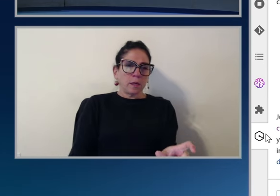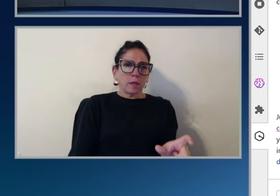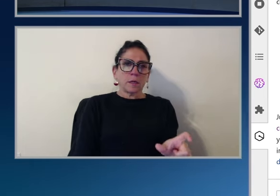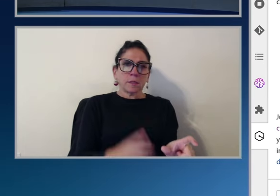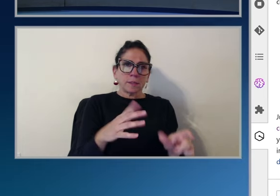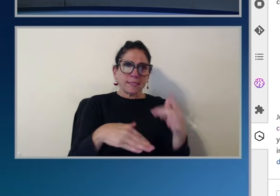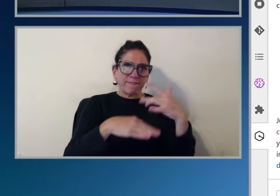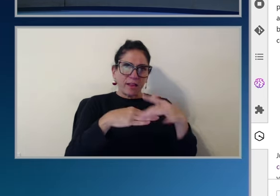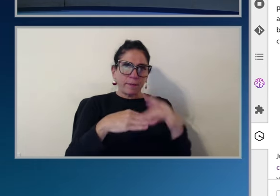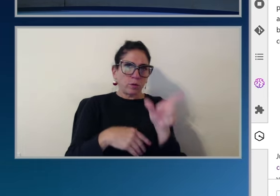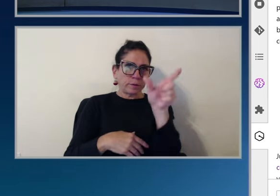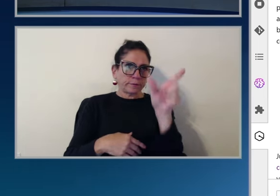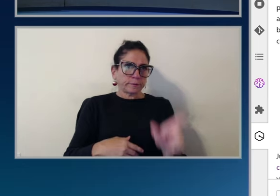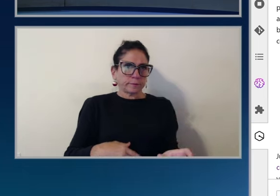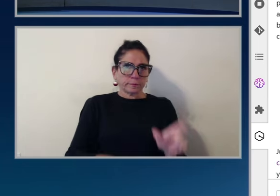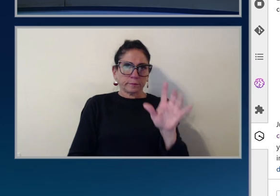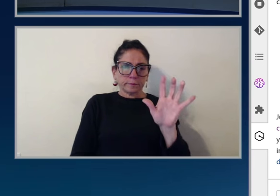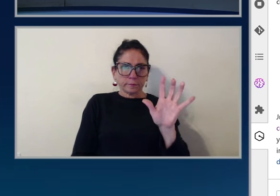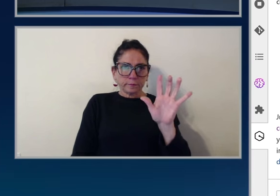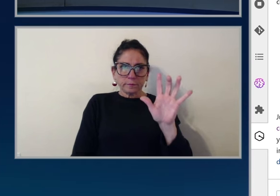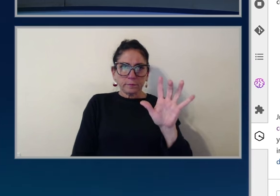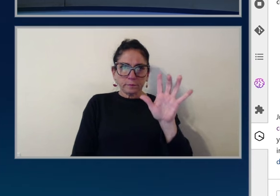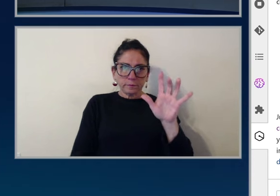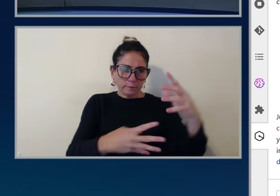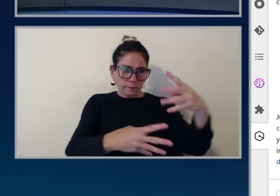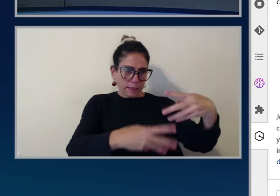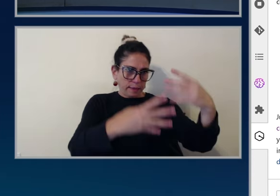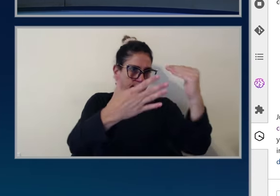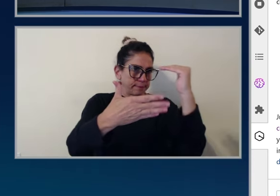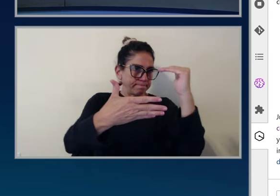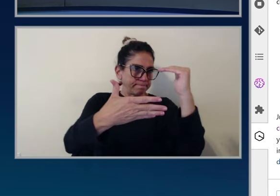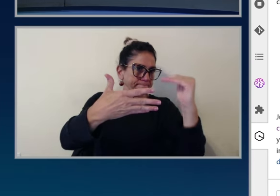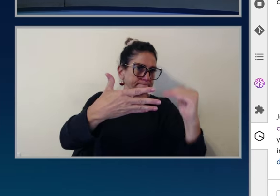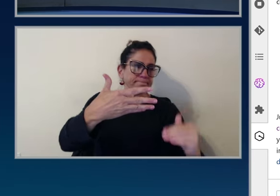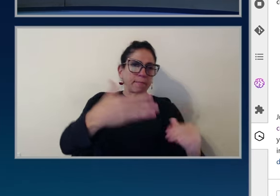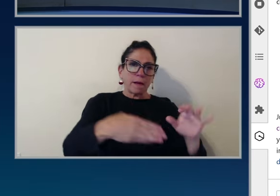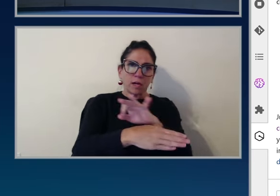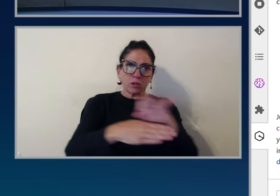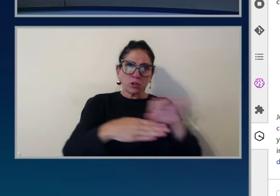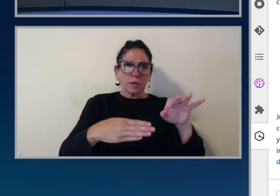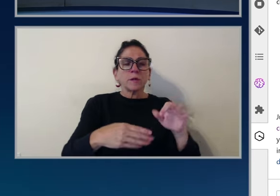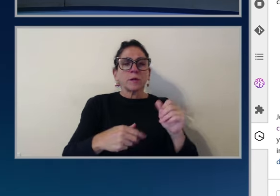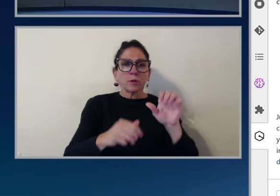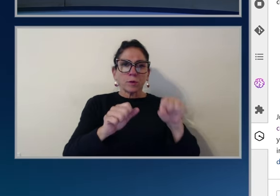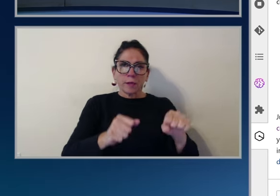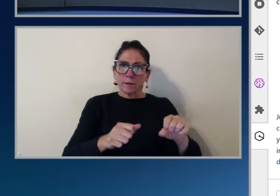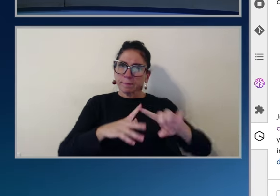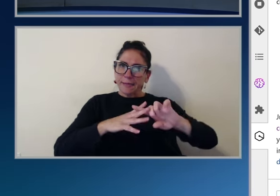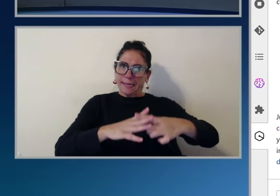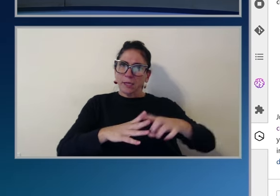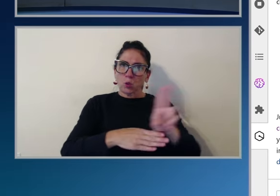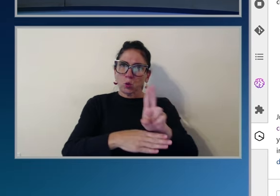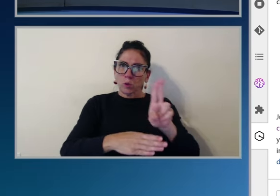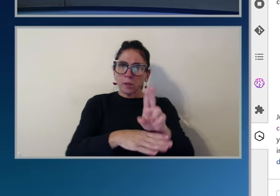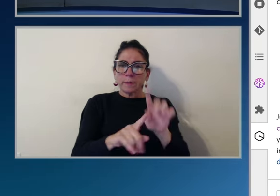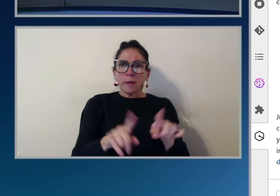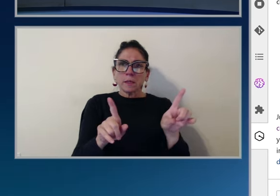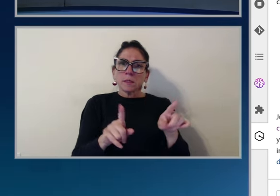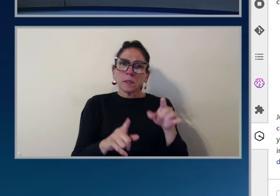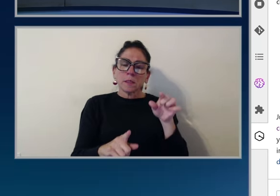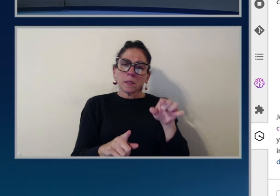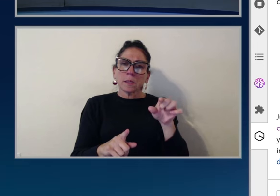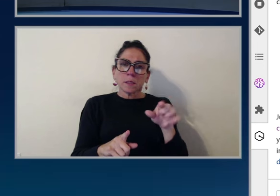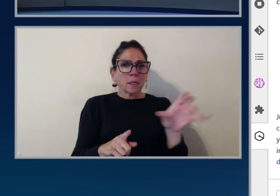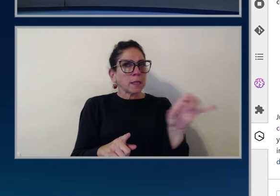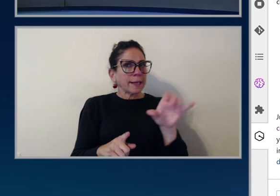here. And you have a list of functions that are here. These are shortcuts that you can start using. But just like any